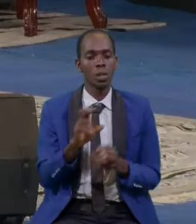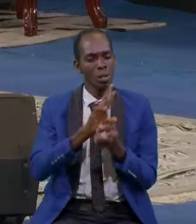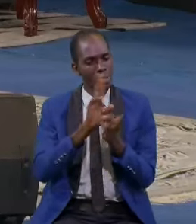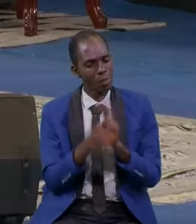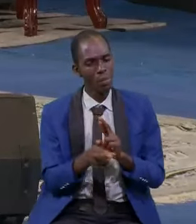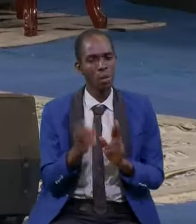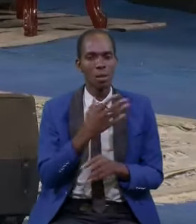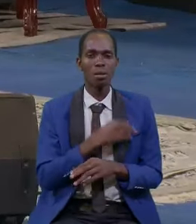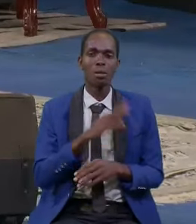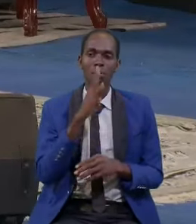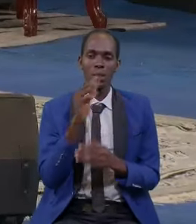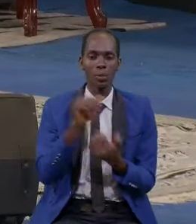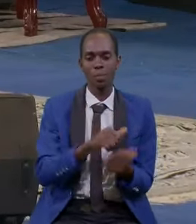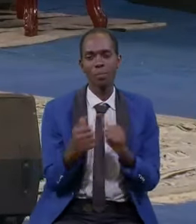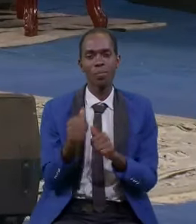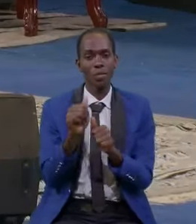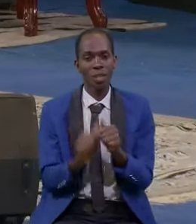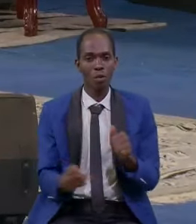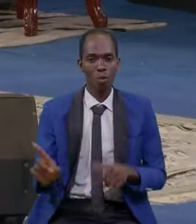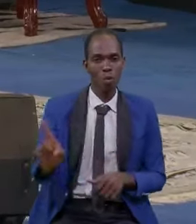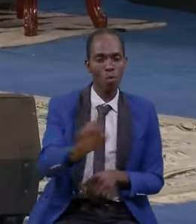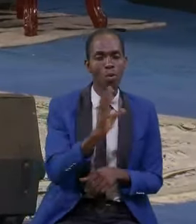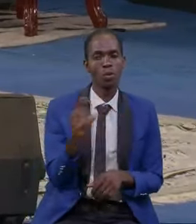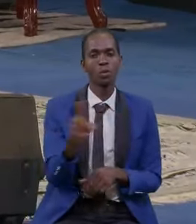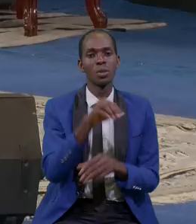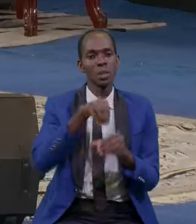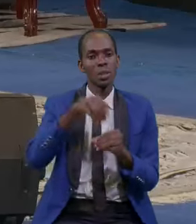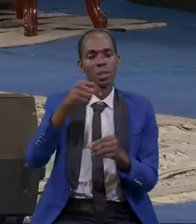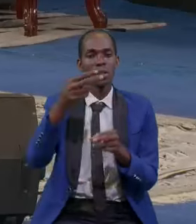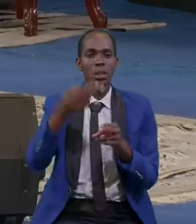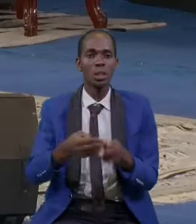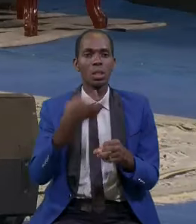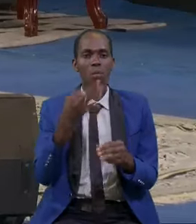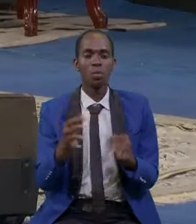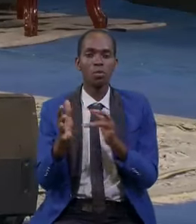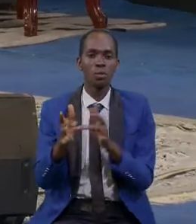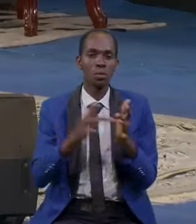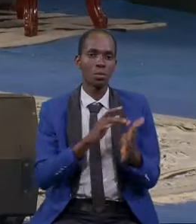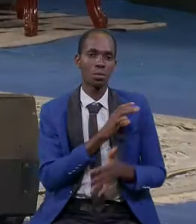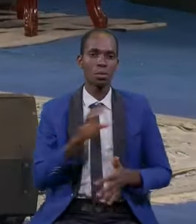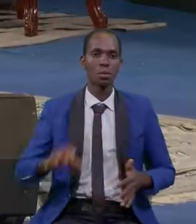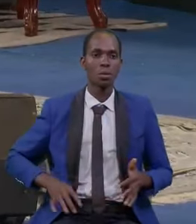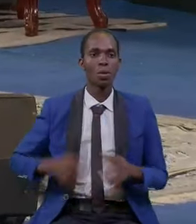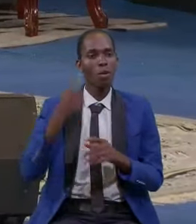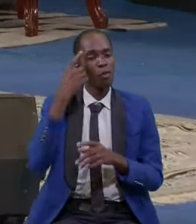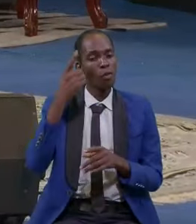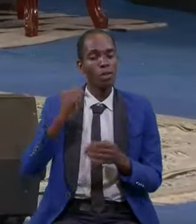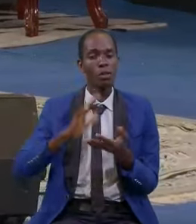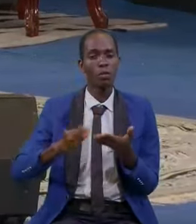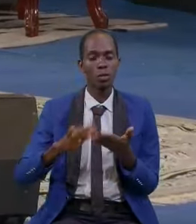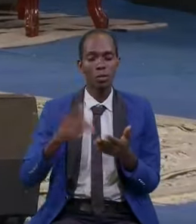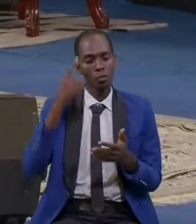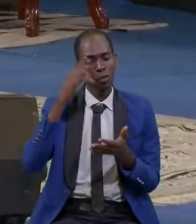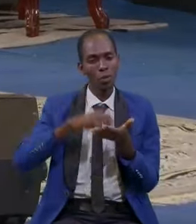baptized, every one of you, in the name of Jesus Christ, for the remission, removal,